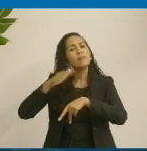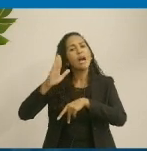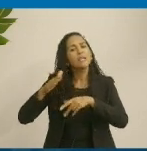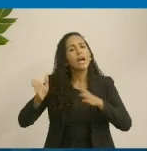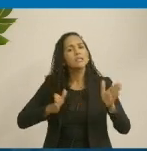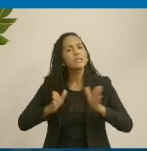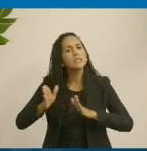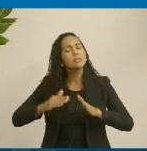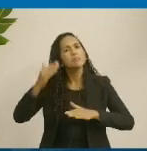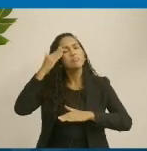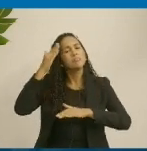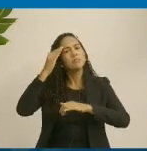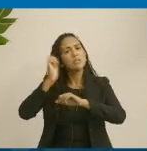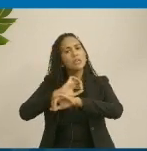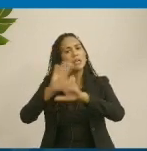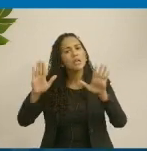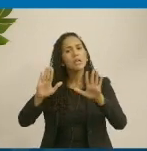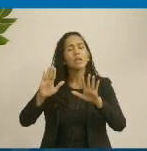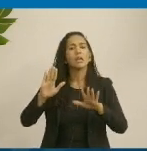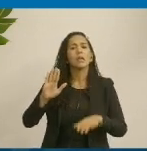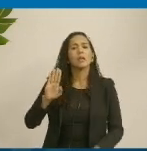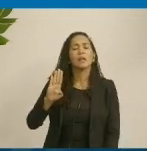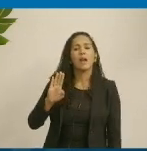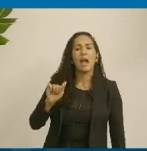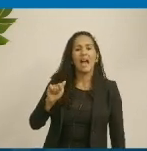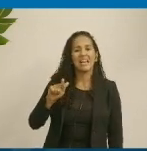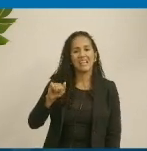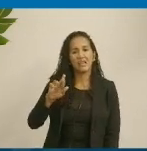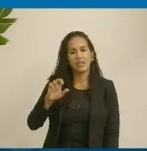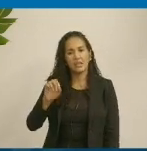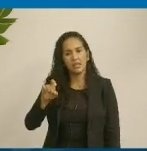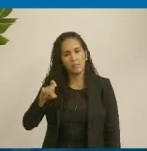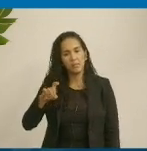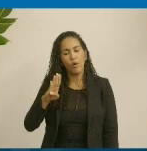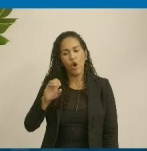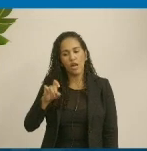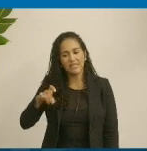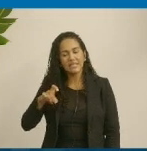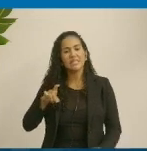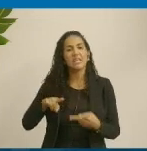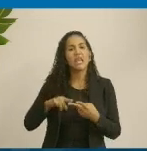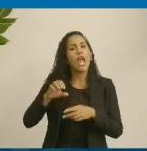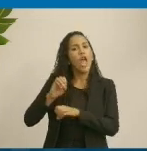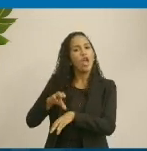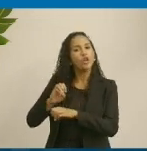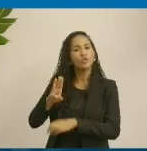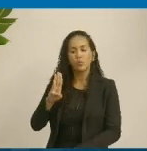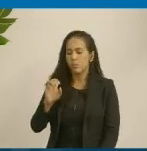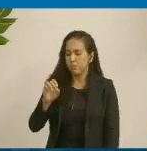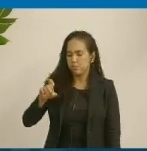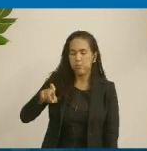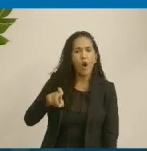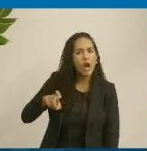became obvious to me how you packaged it, and I love how you packaged it. So thanks, Ibrahima. Great work. Thank you.